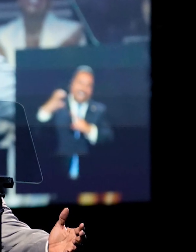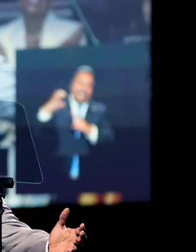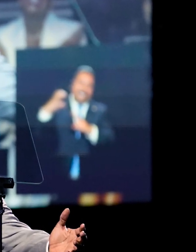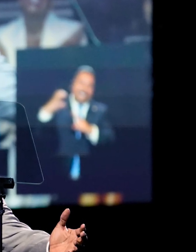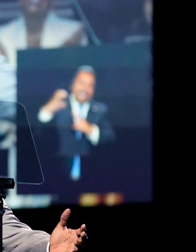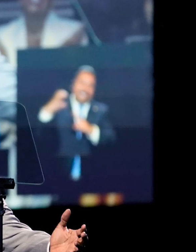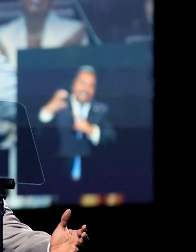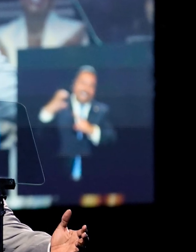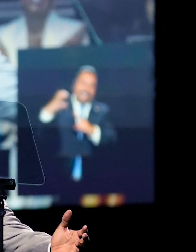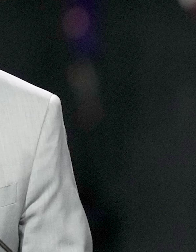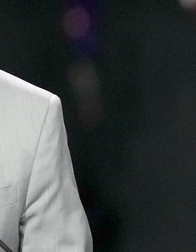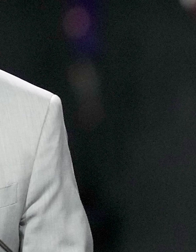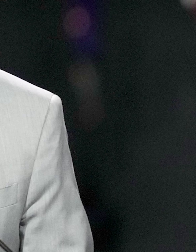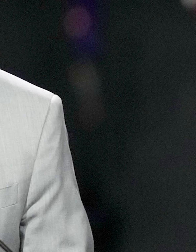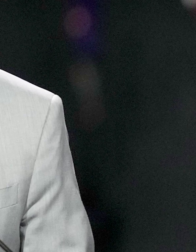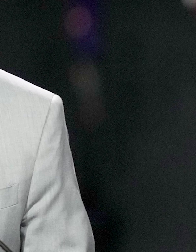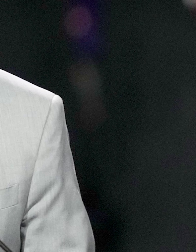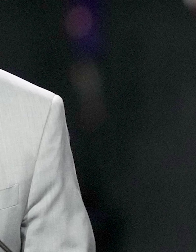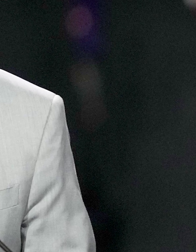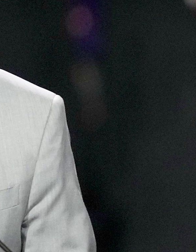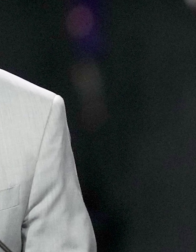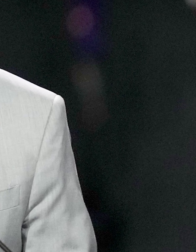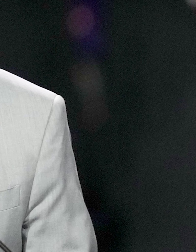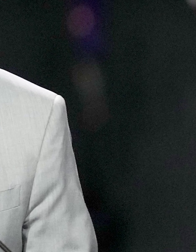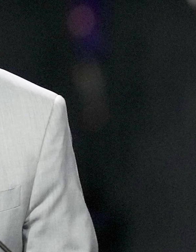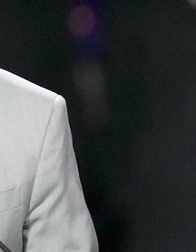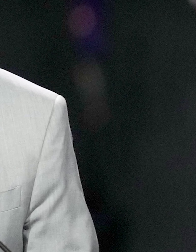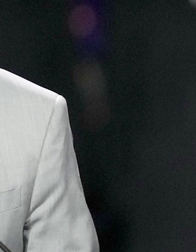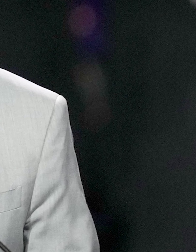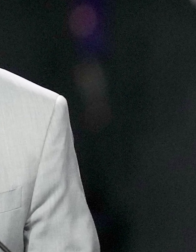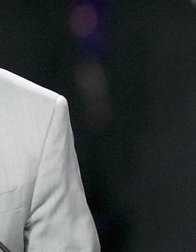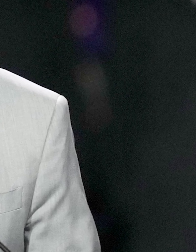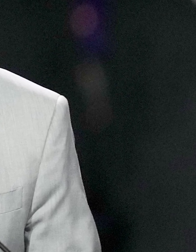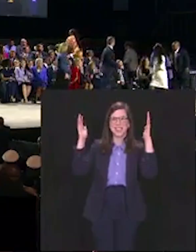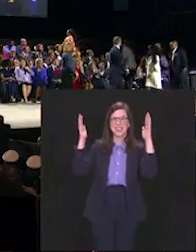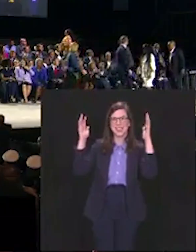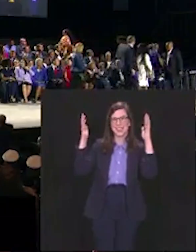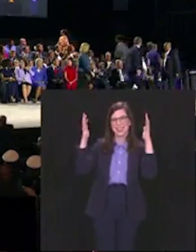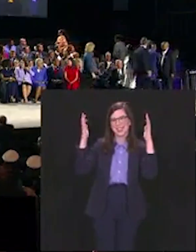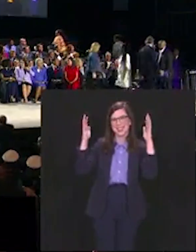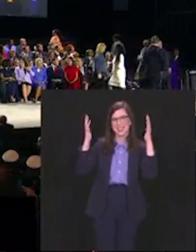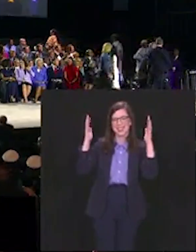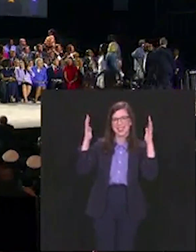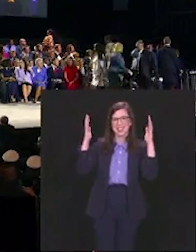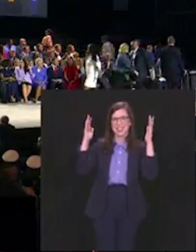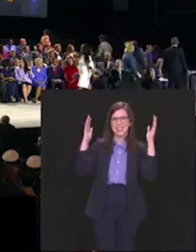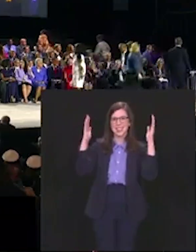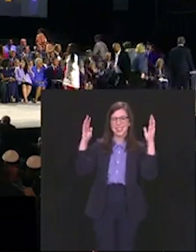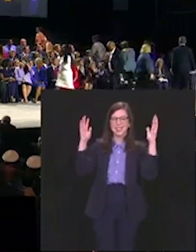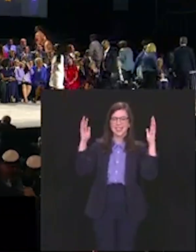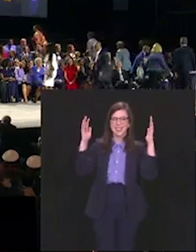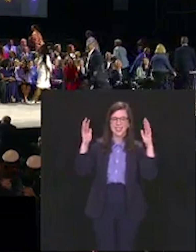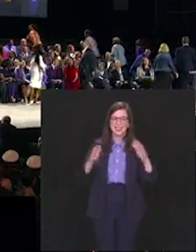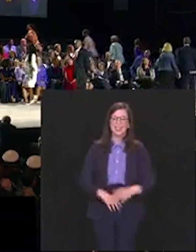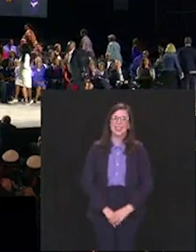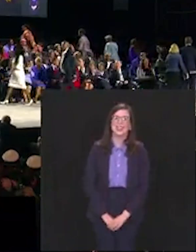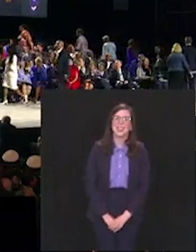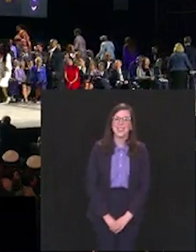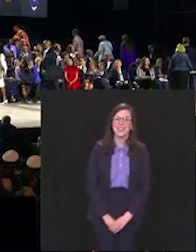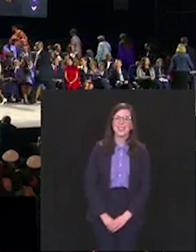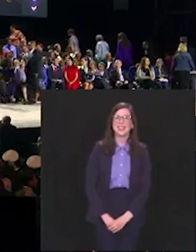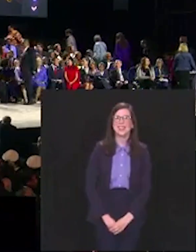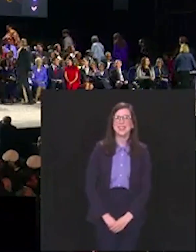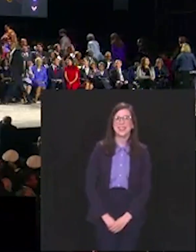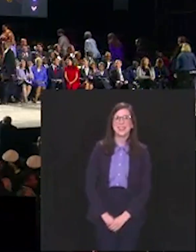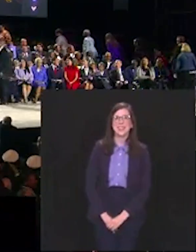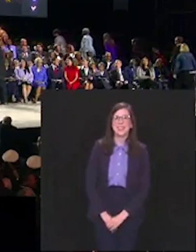of his campaign donations coming from unions and a record amount from teachers' unions alone. Hundreds of people flocked to the Credit Union 1 arena to